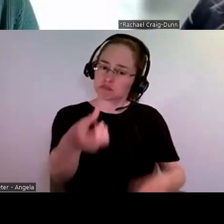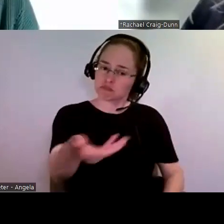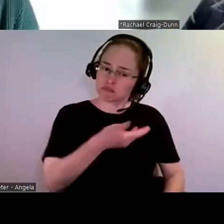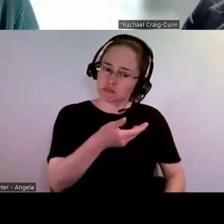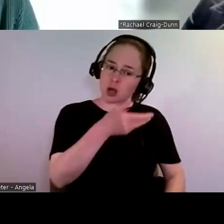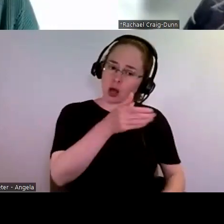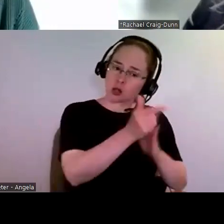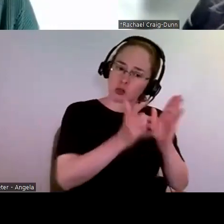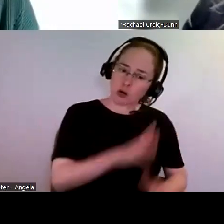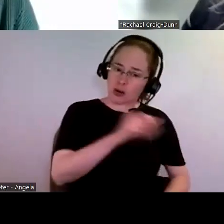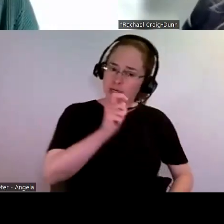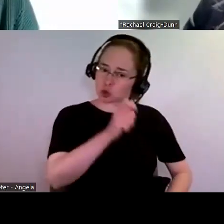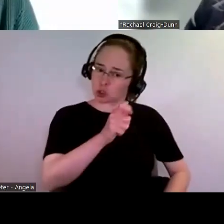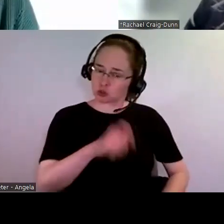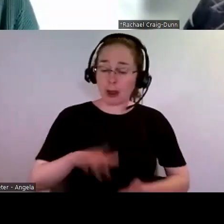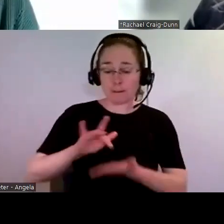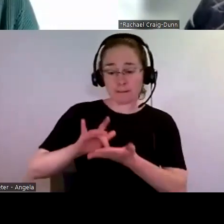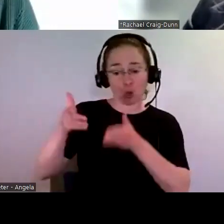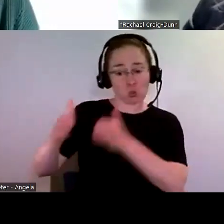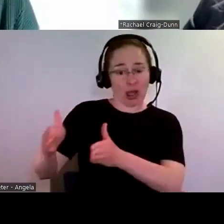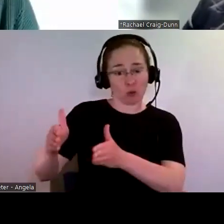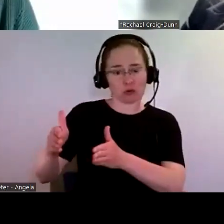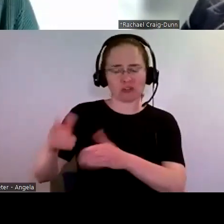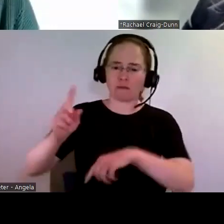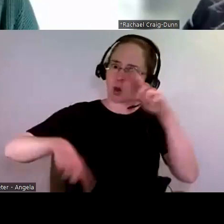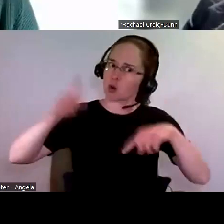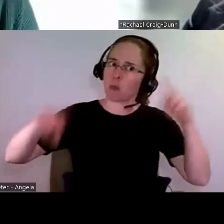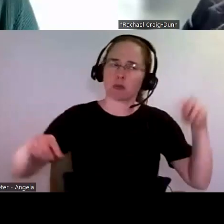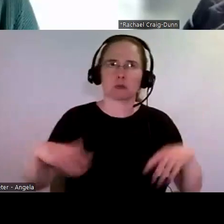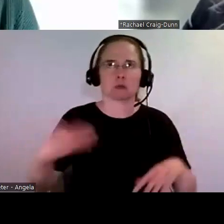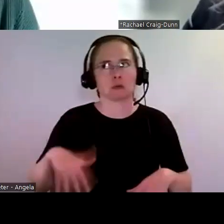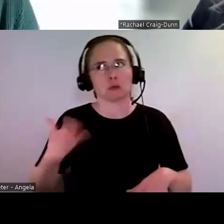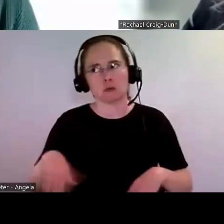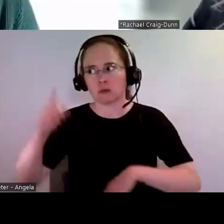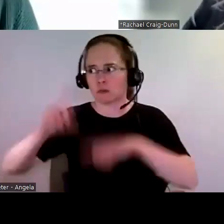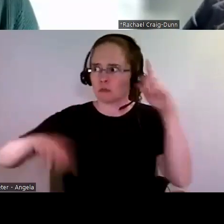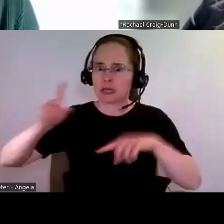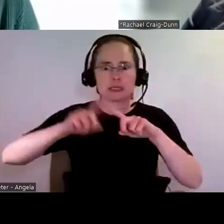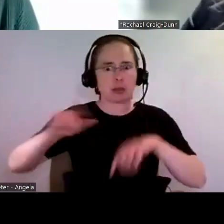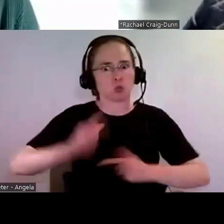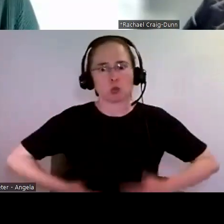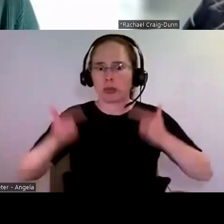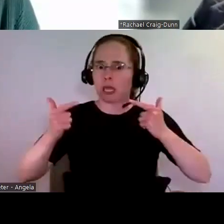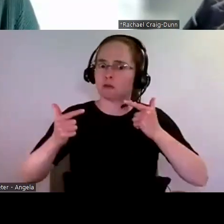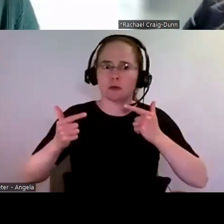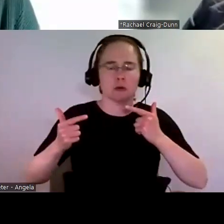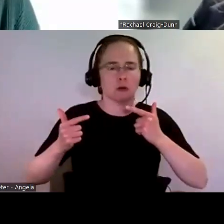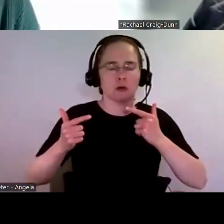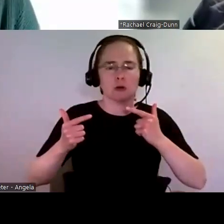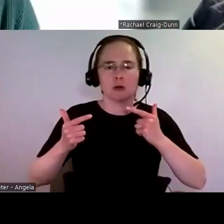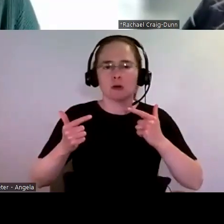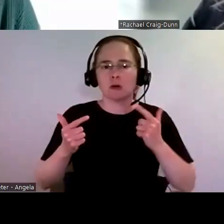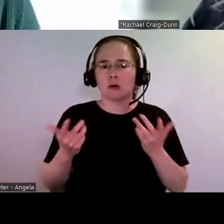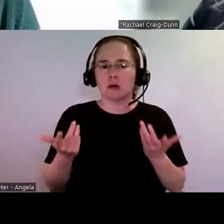judge. Medical route, it's variable, really variable from county to county, state to state. It's almost always